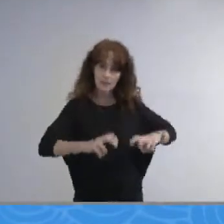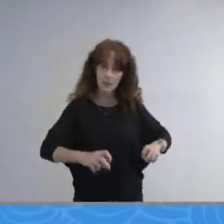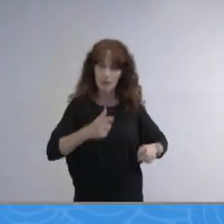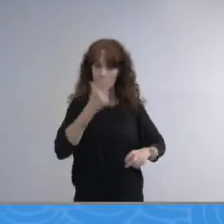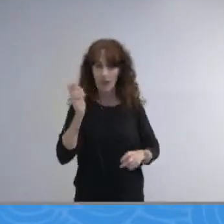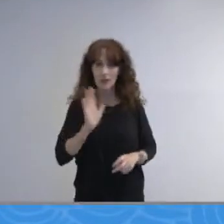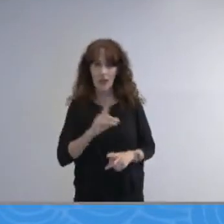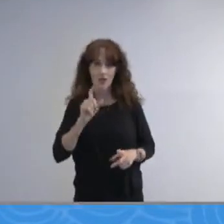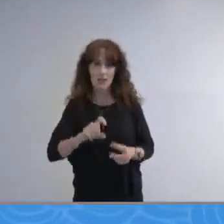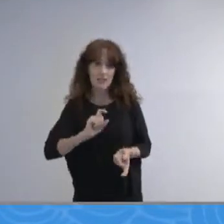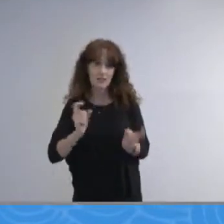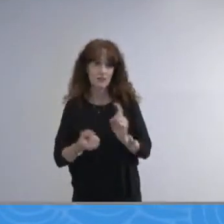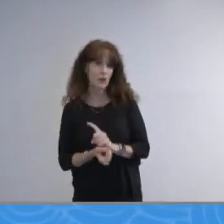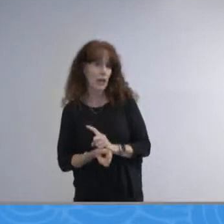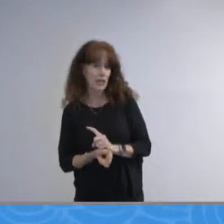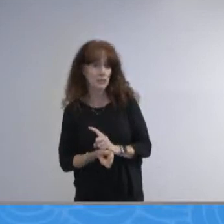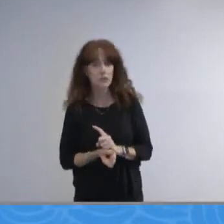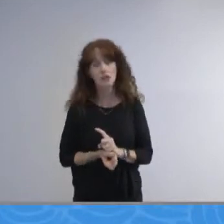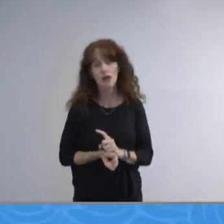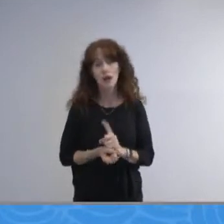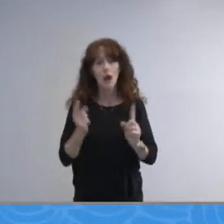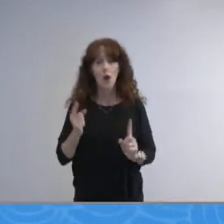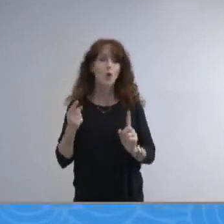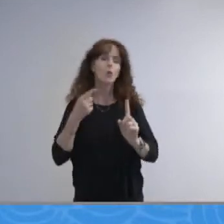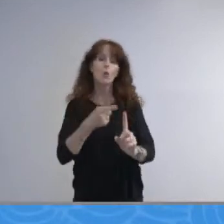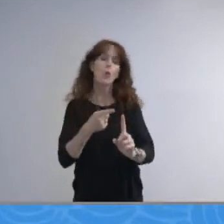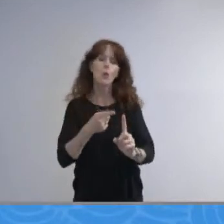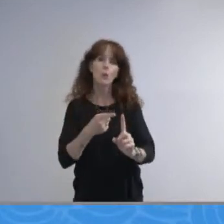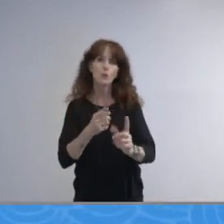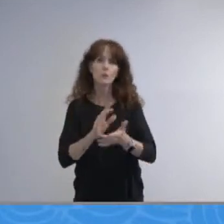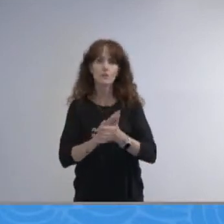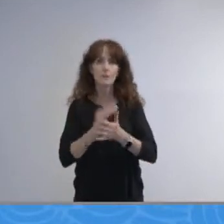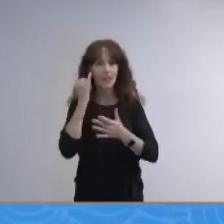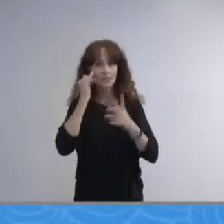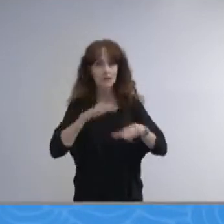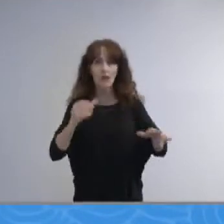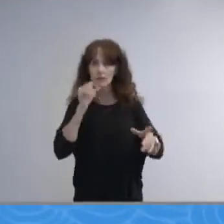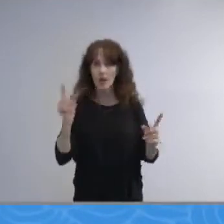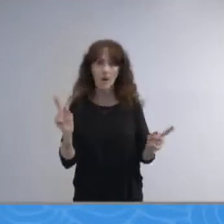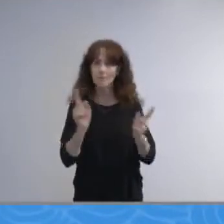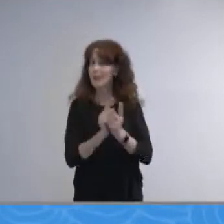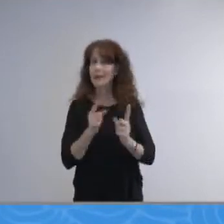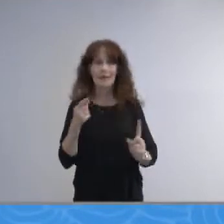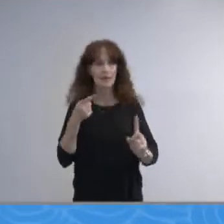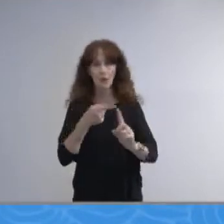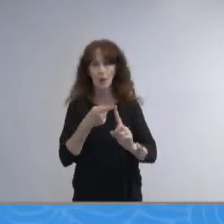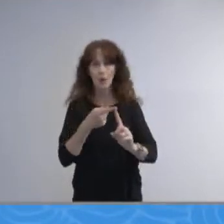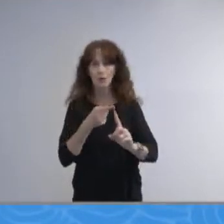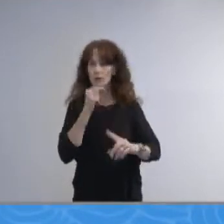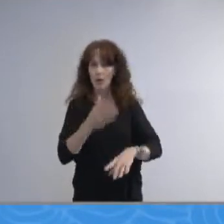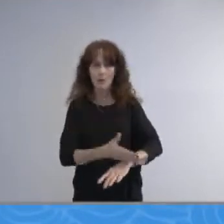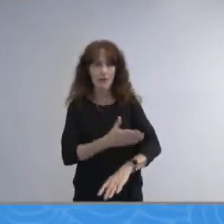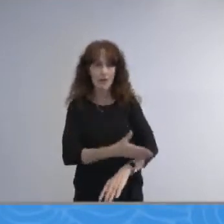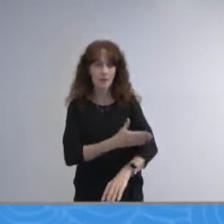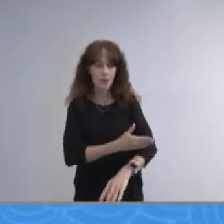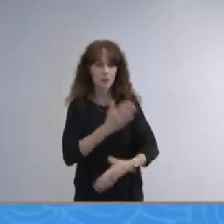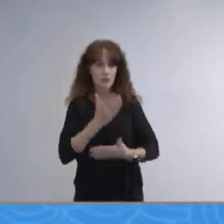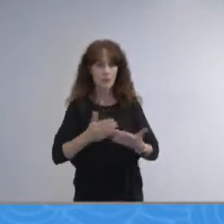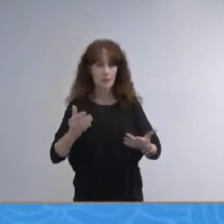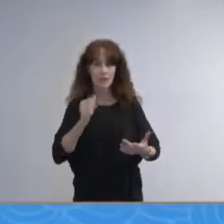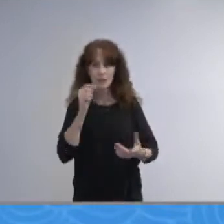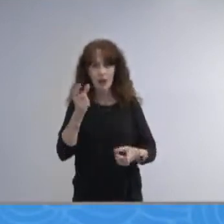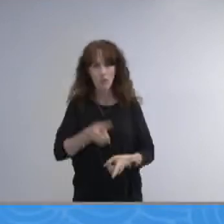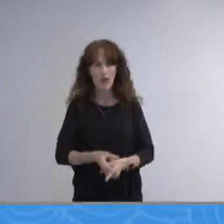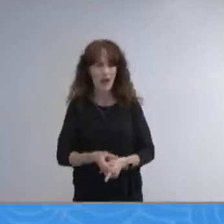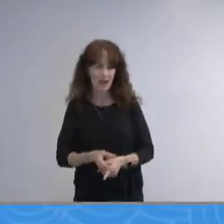because their needs have changed. Goals, if the child is not meeting goals, then they're not making progress. So something is not